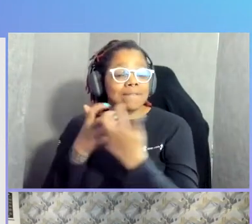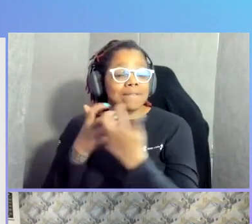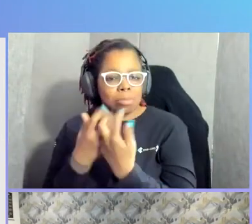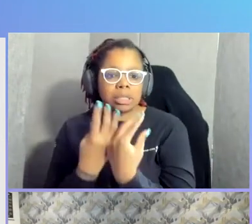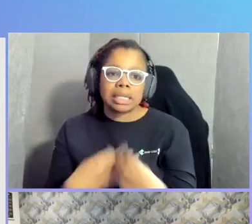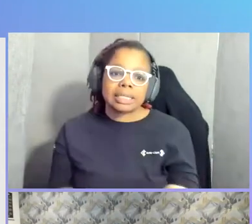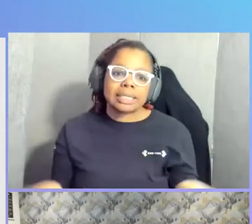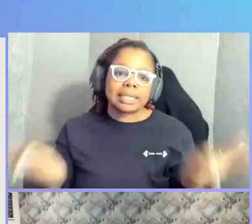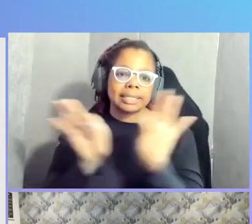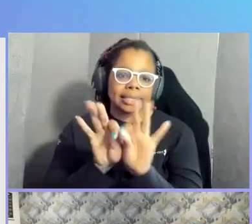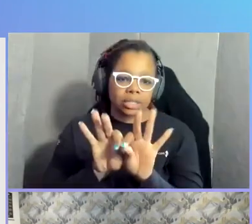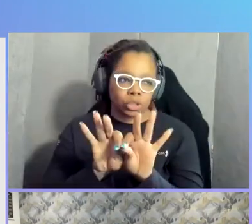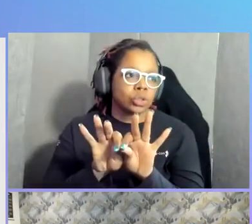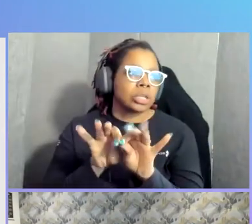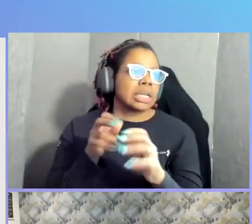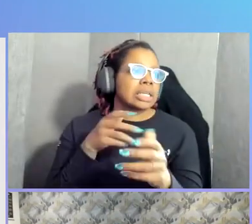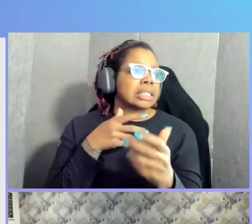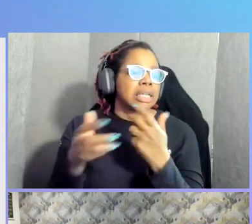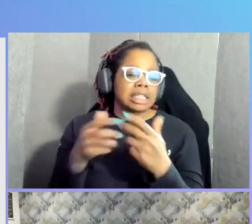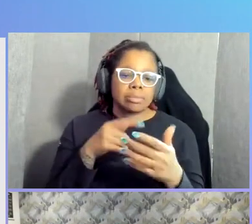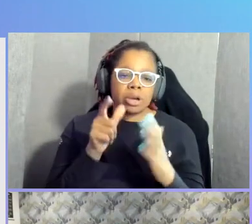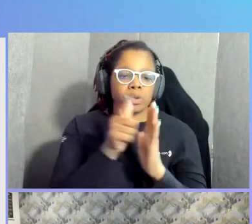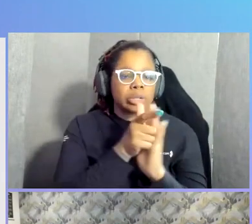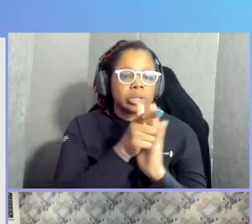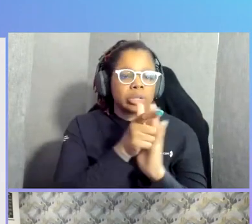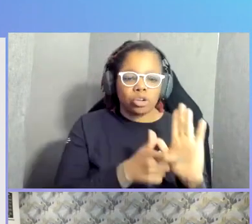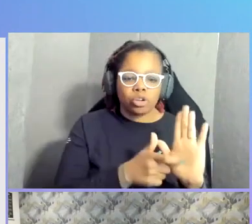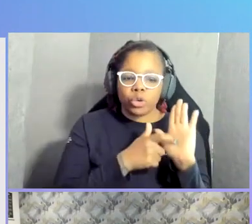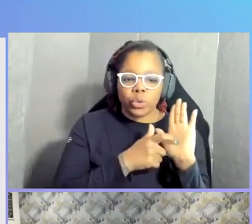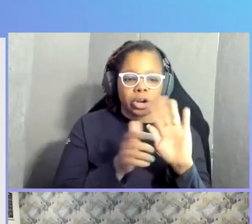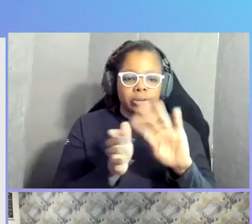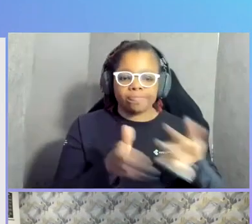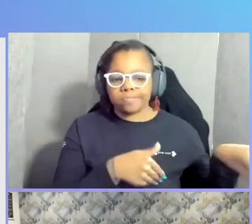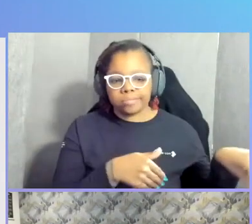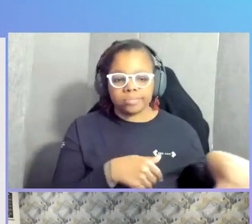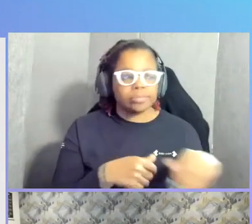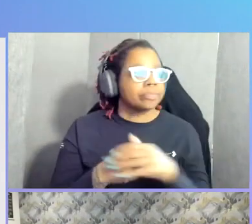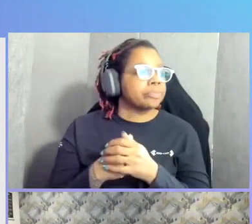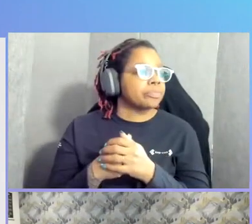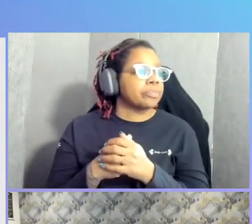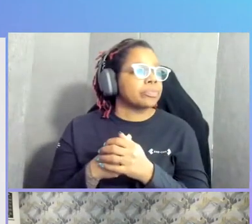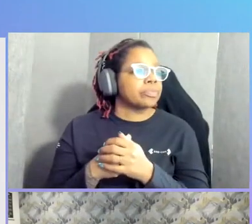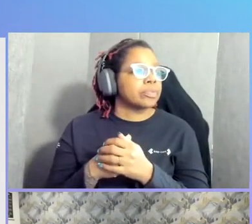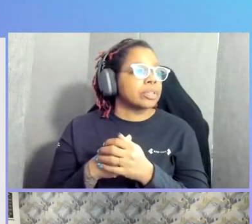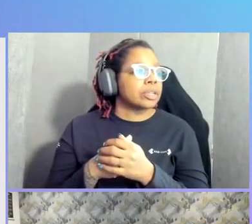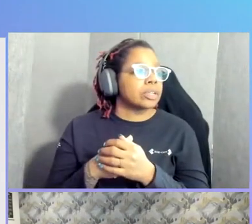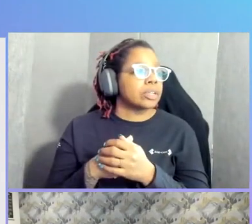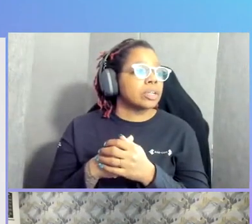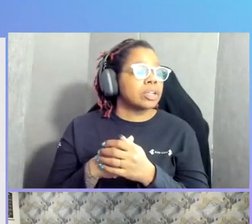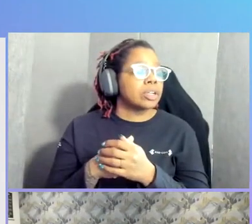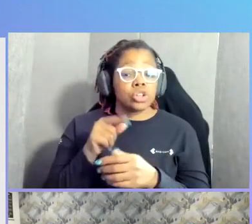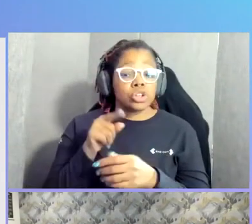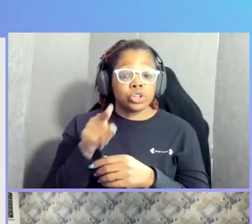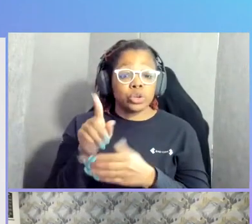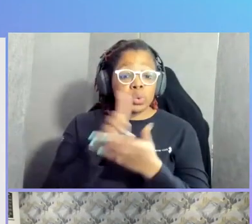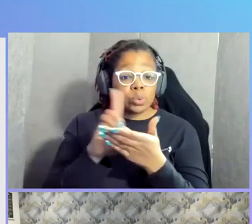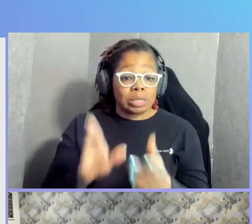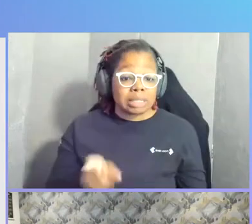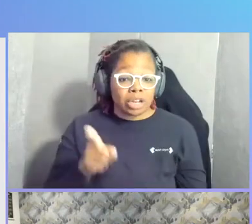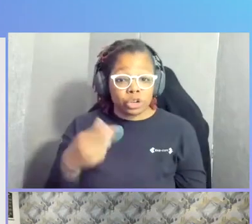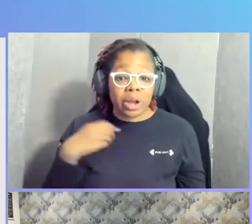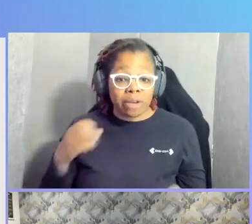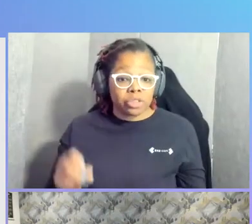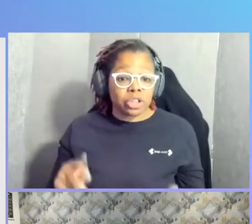essential regardless of a legal mandate. You as a design, you have the opportunity to